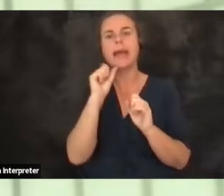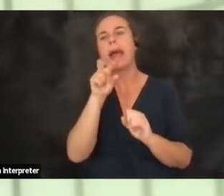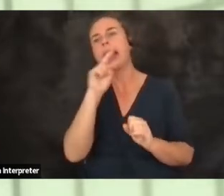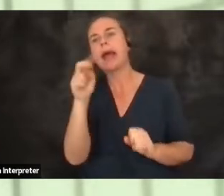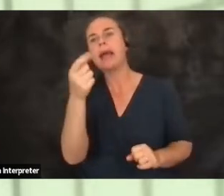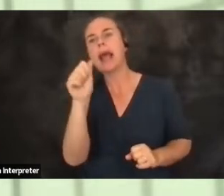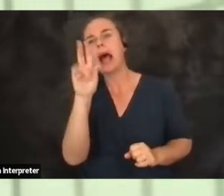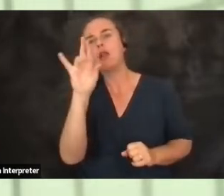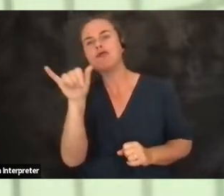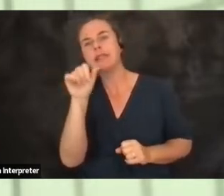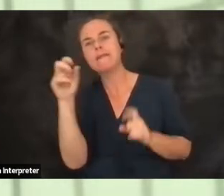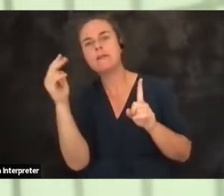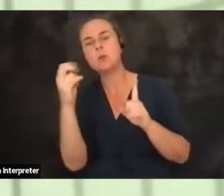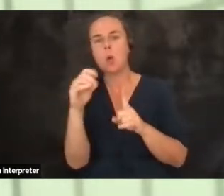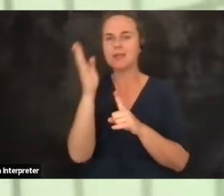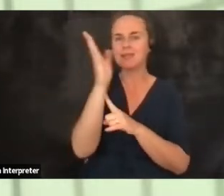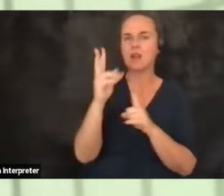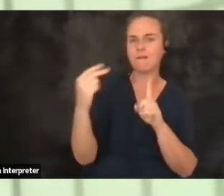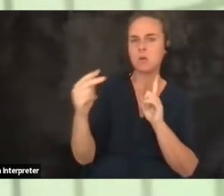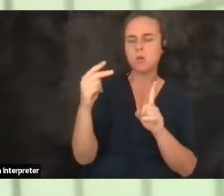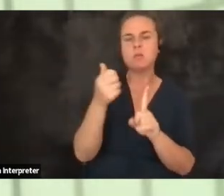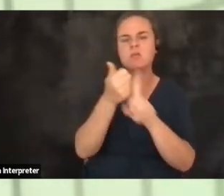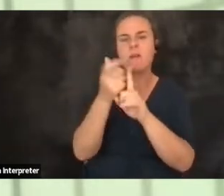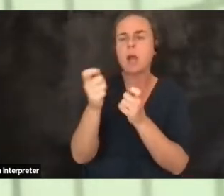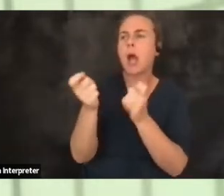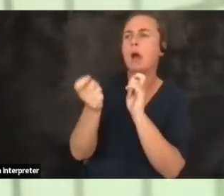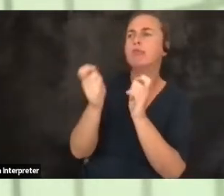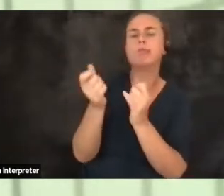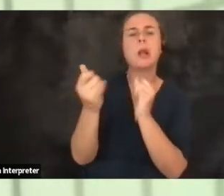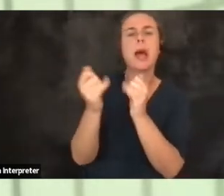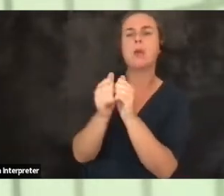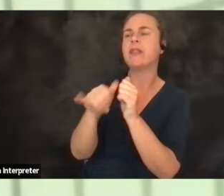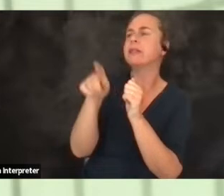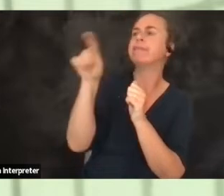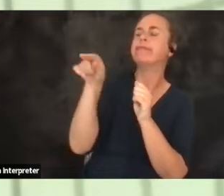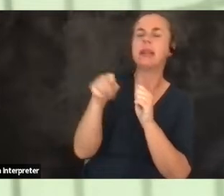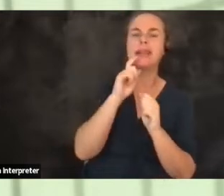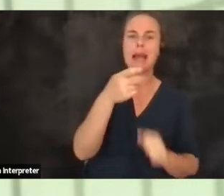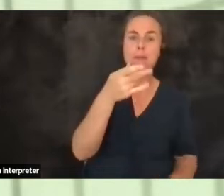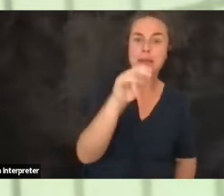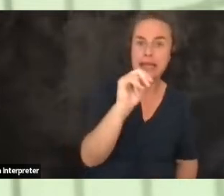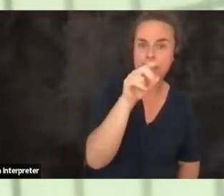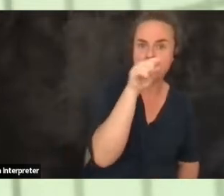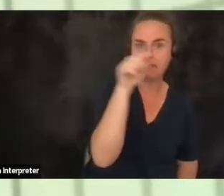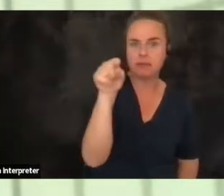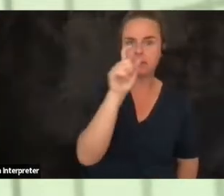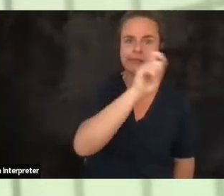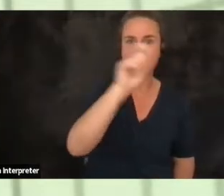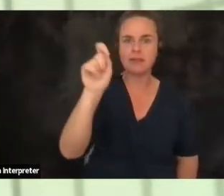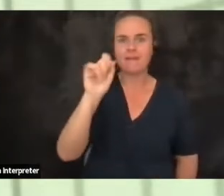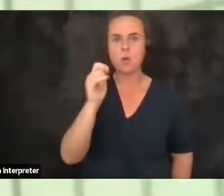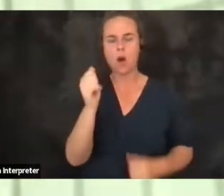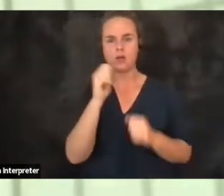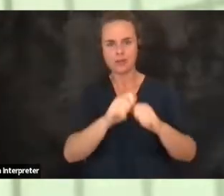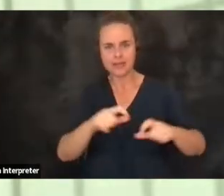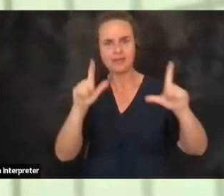view. And you should feel free to experiment. You can pin certain speakers if you want their videos to be larger. Really, nothing